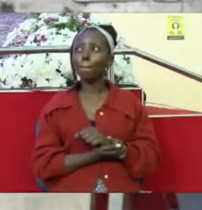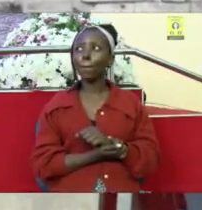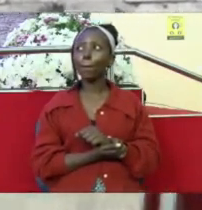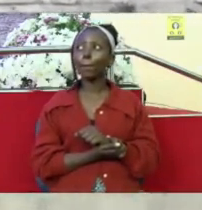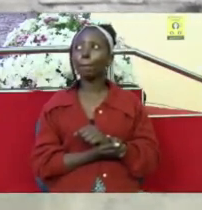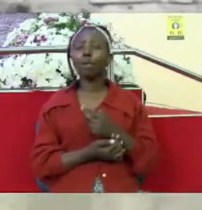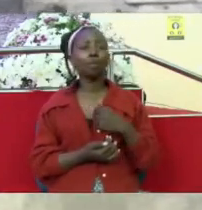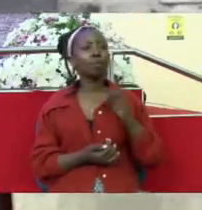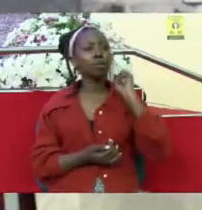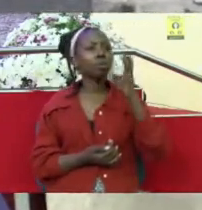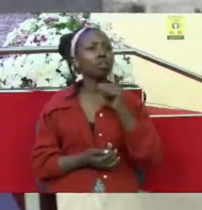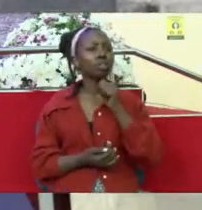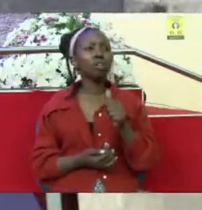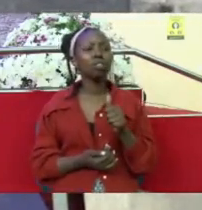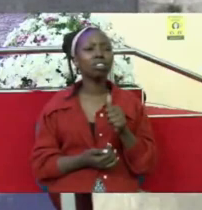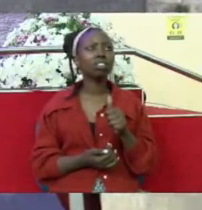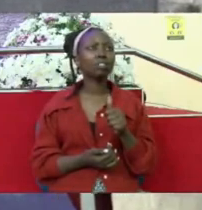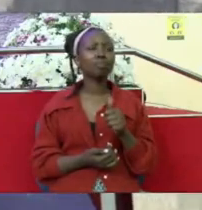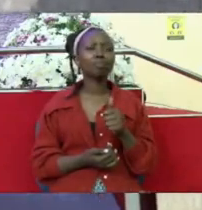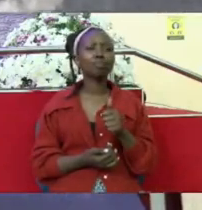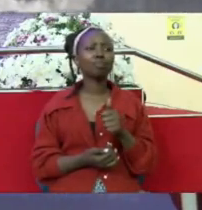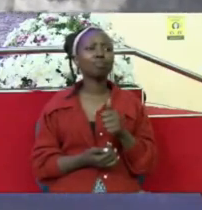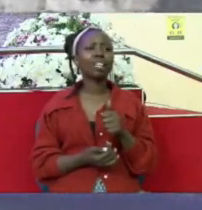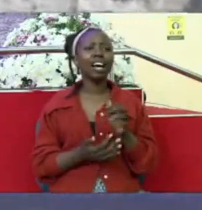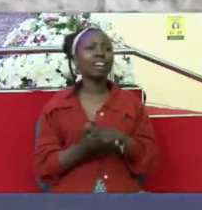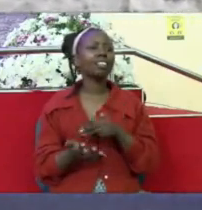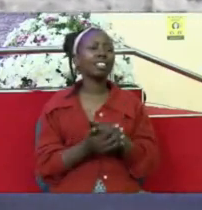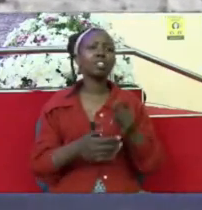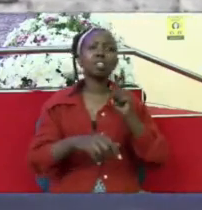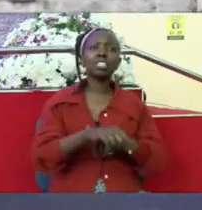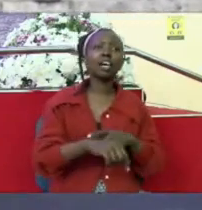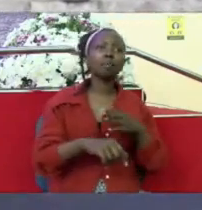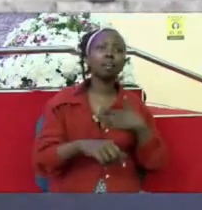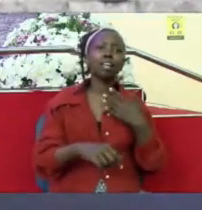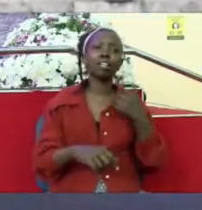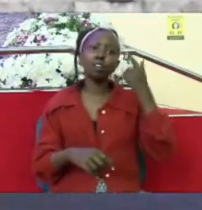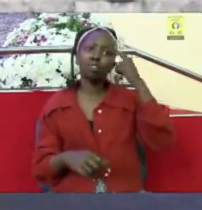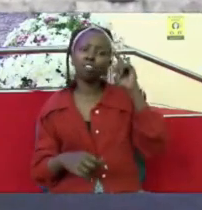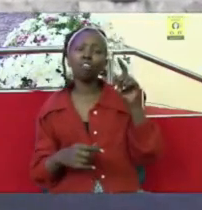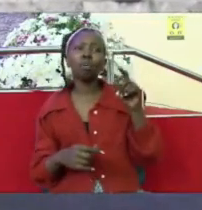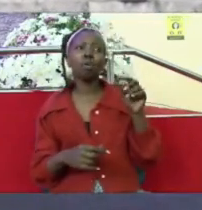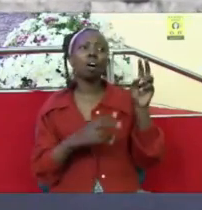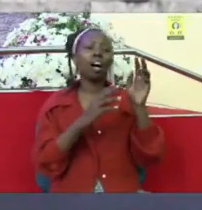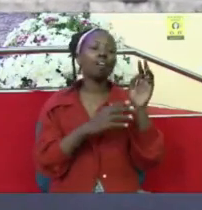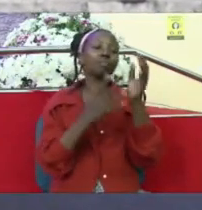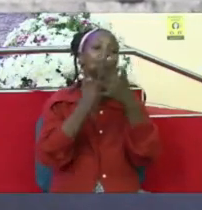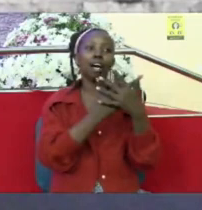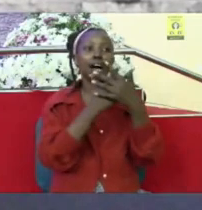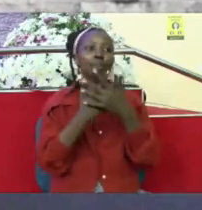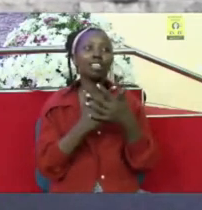I will not waste my time sita praying for dollar to be 7 shillings. Kuombea dola irudi. But I will waste my